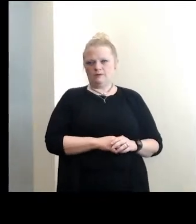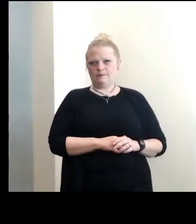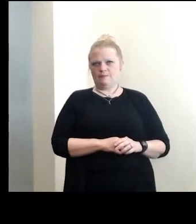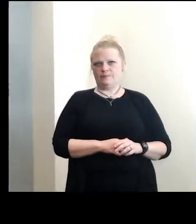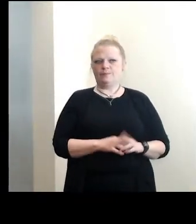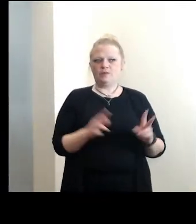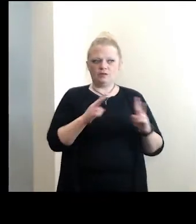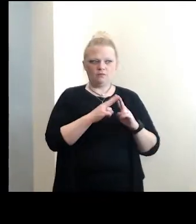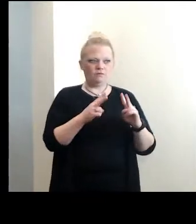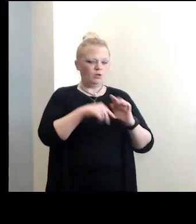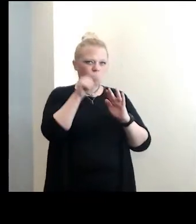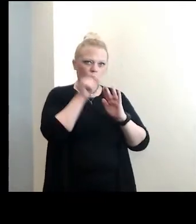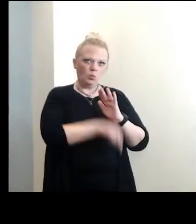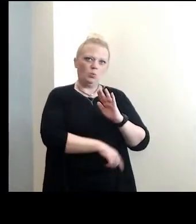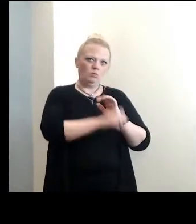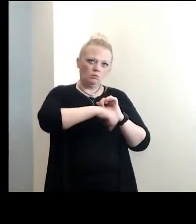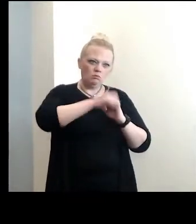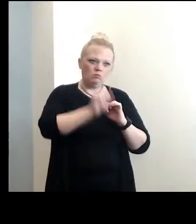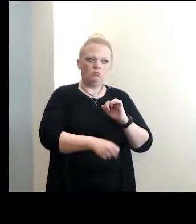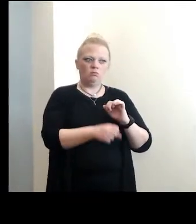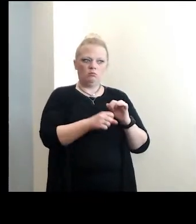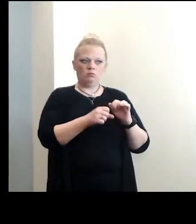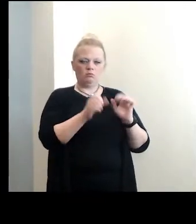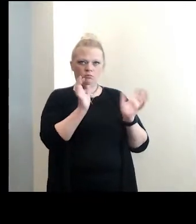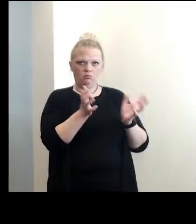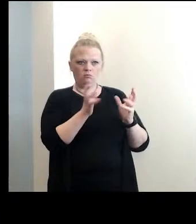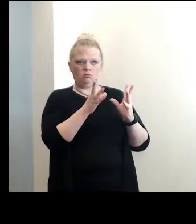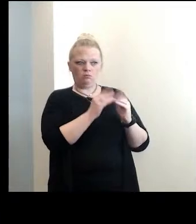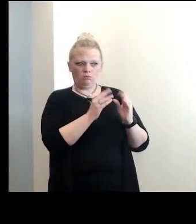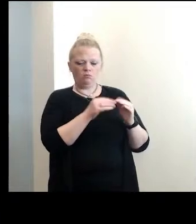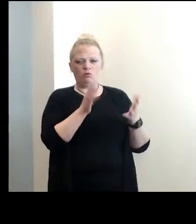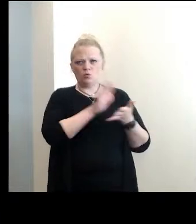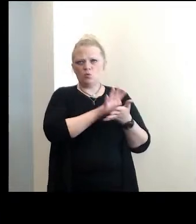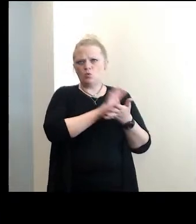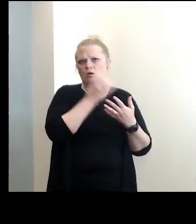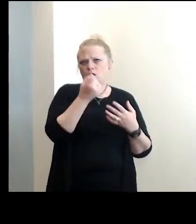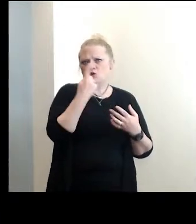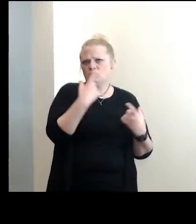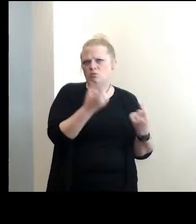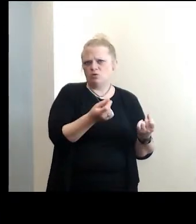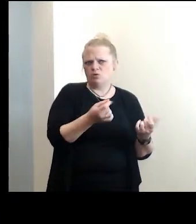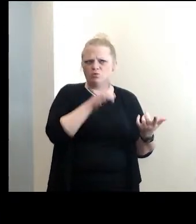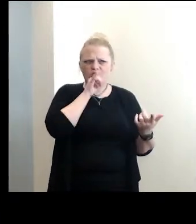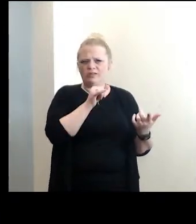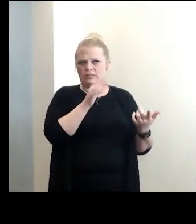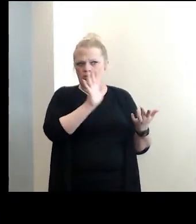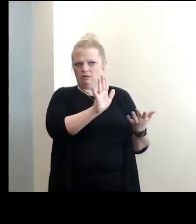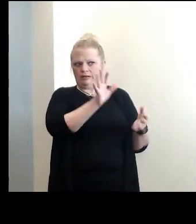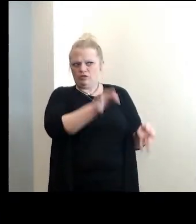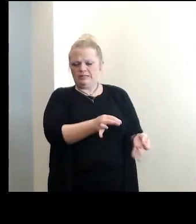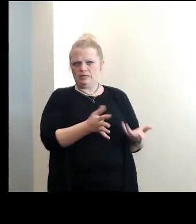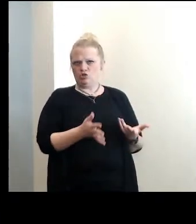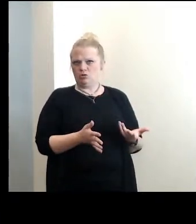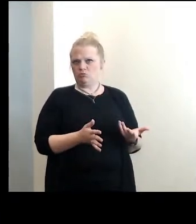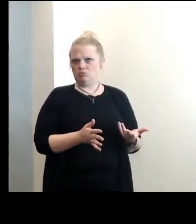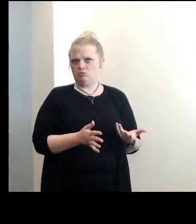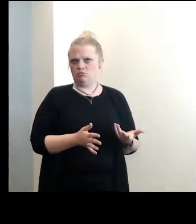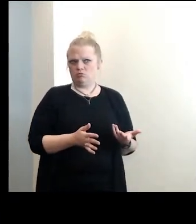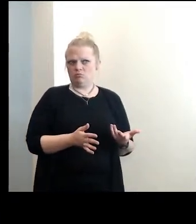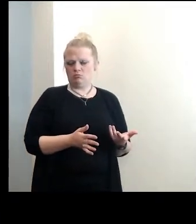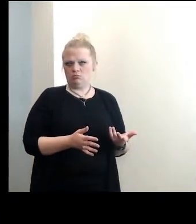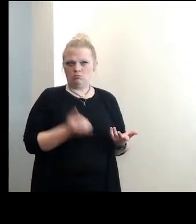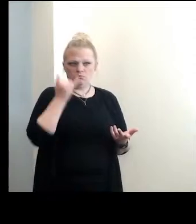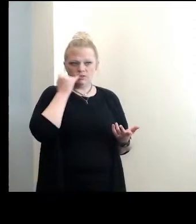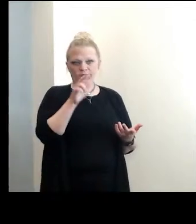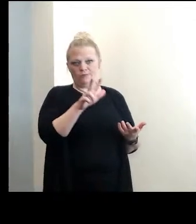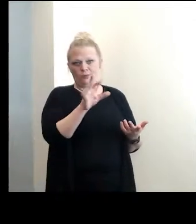it was a very comprehensive call. We think school districts understand exactly where they're supposed to be. It's really in their hands. They can make the determination at this point if they go to the